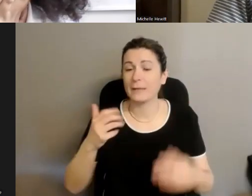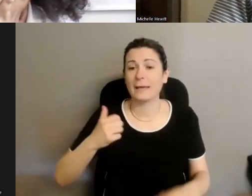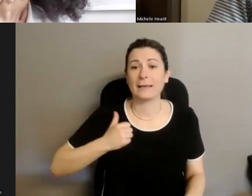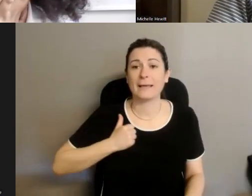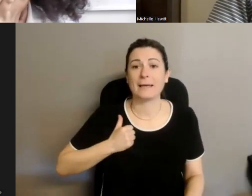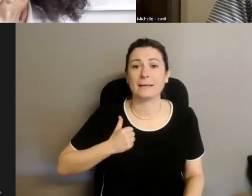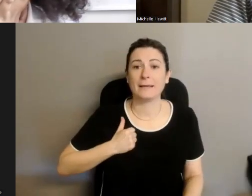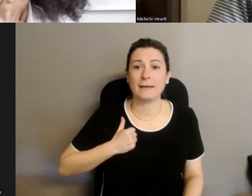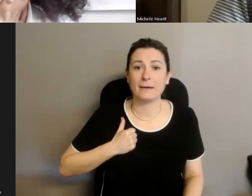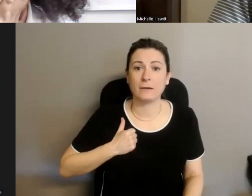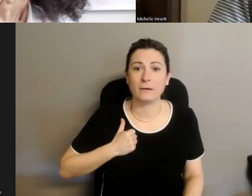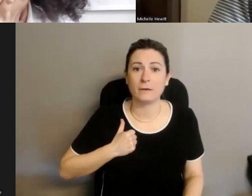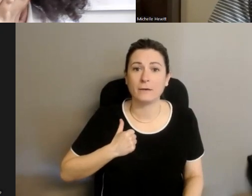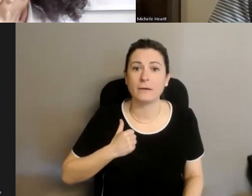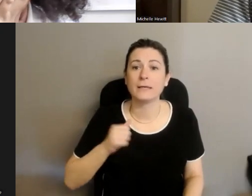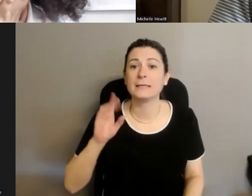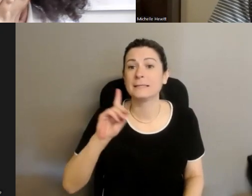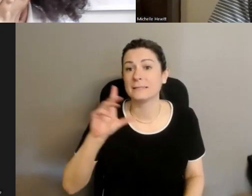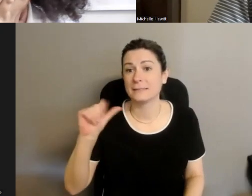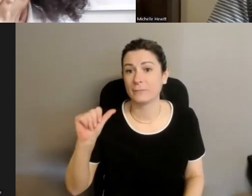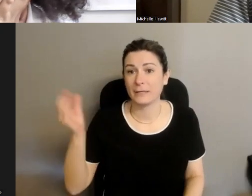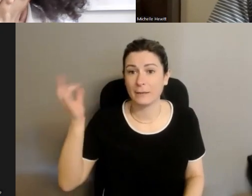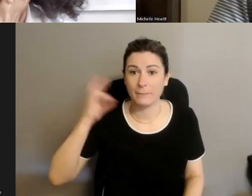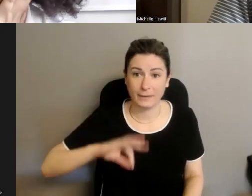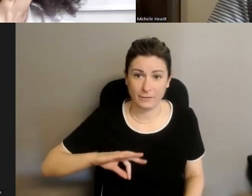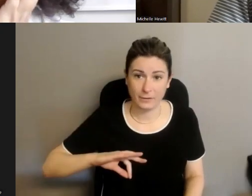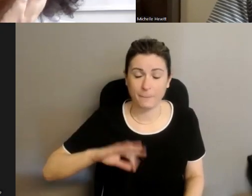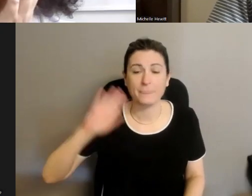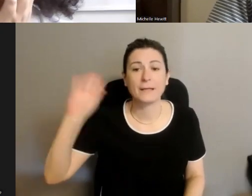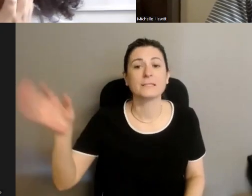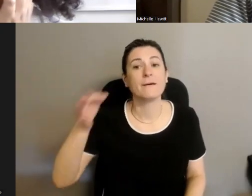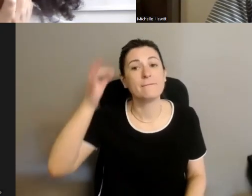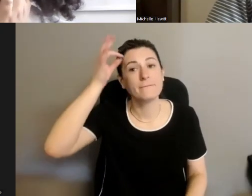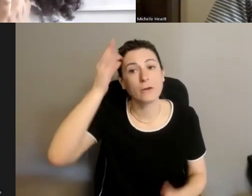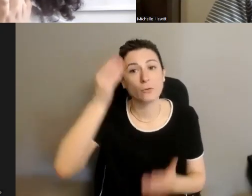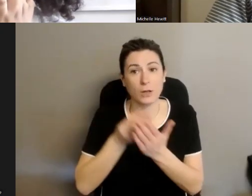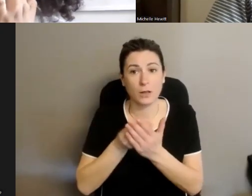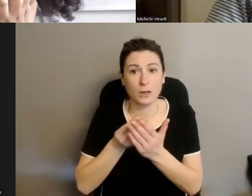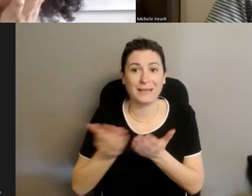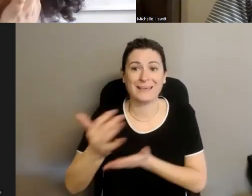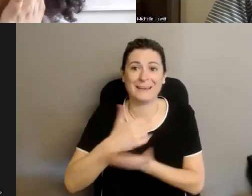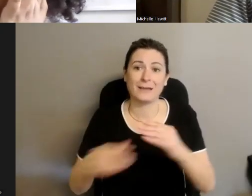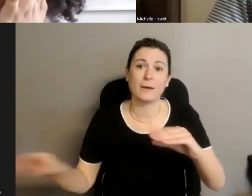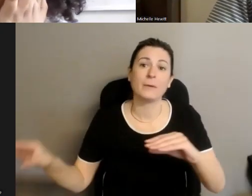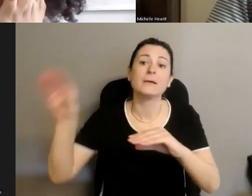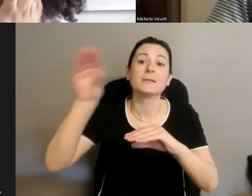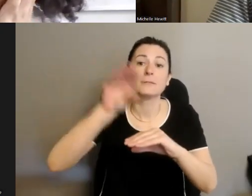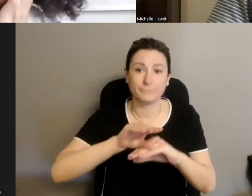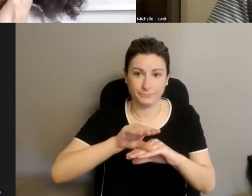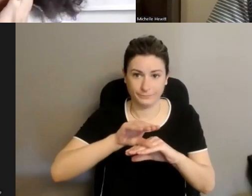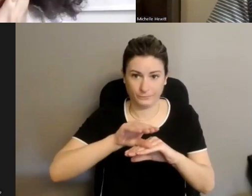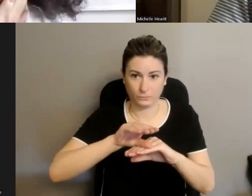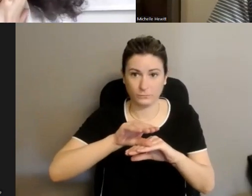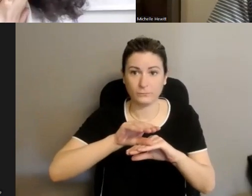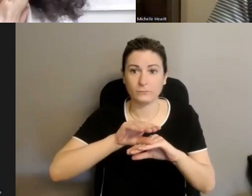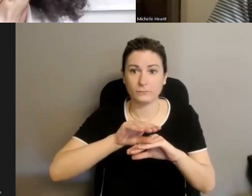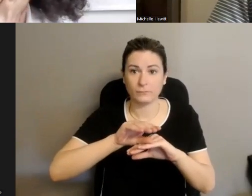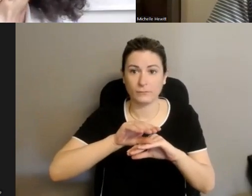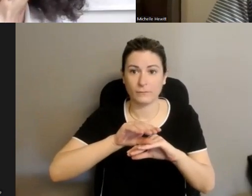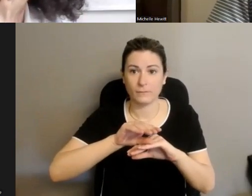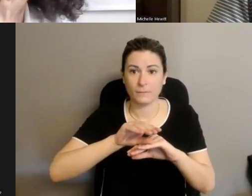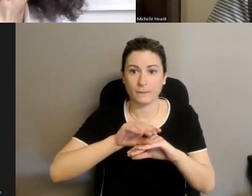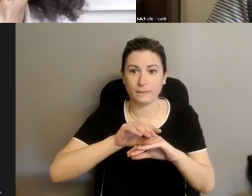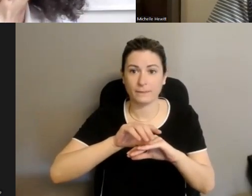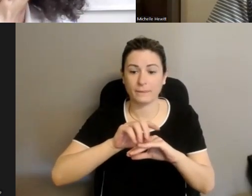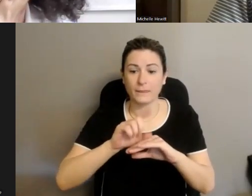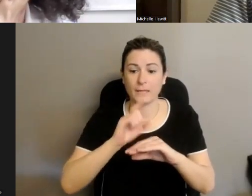as a supplement, a federal supplement to top up the provincial and territorial